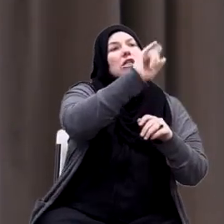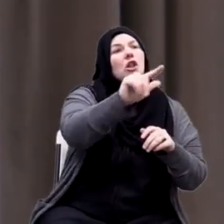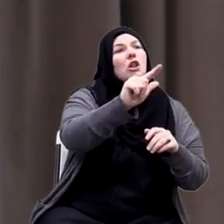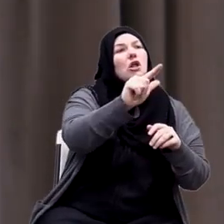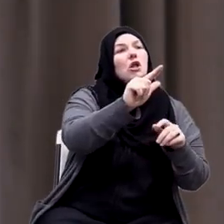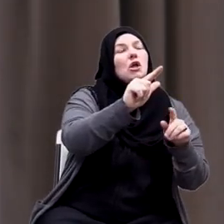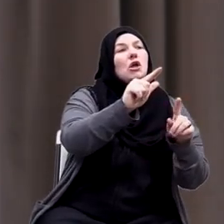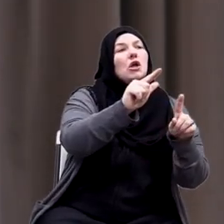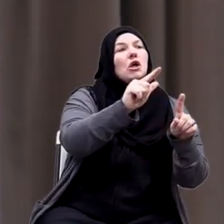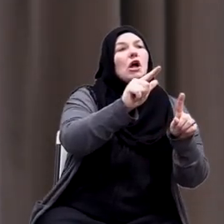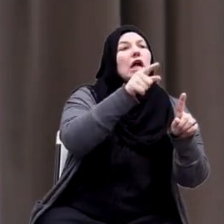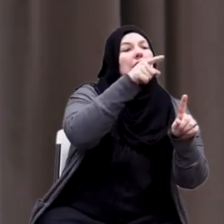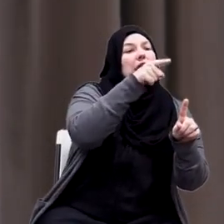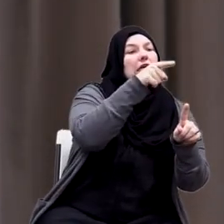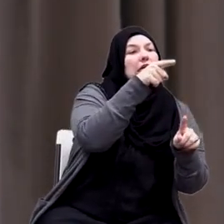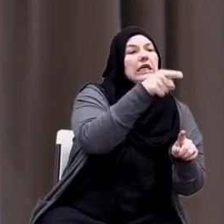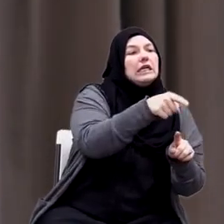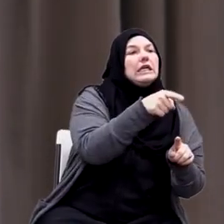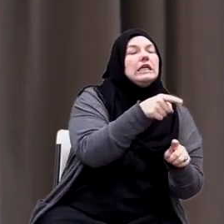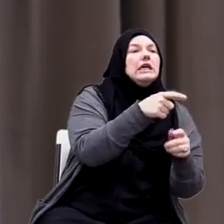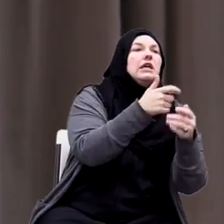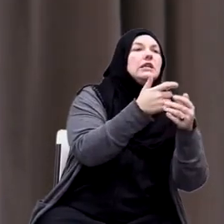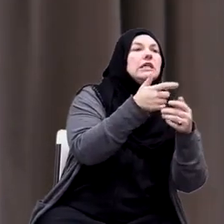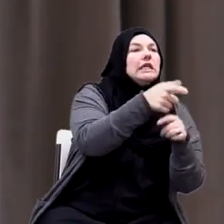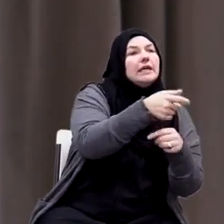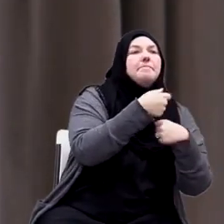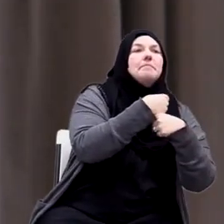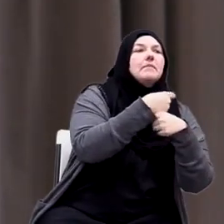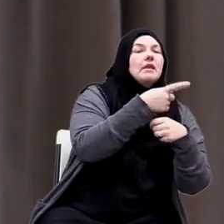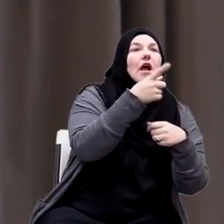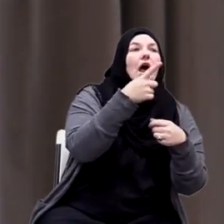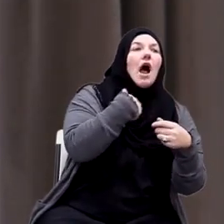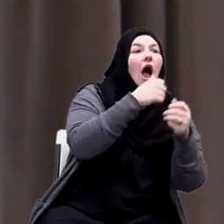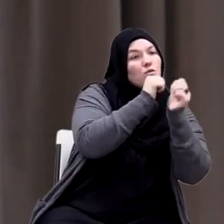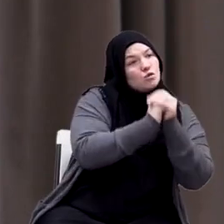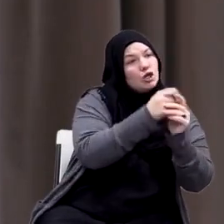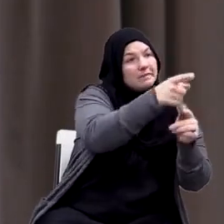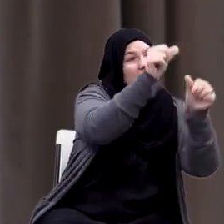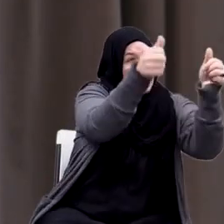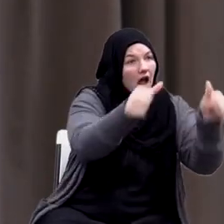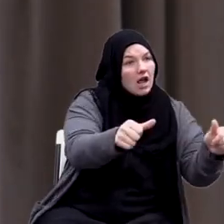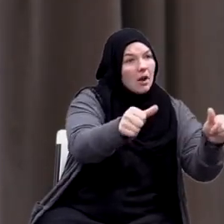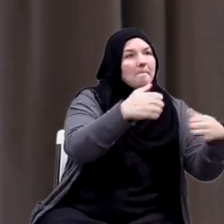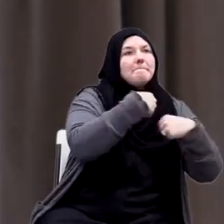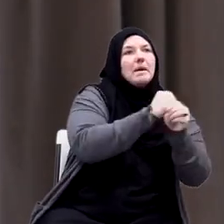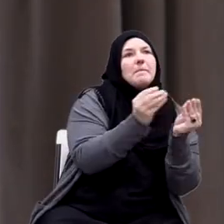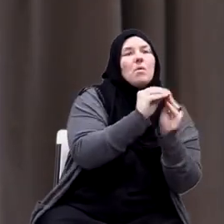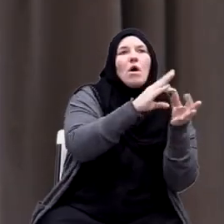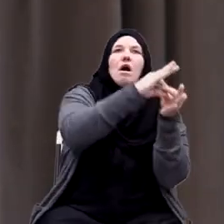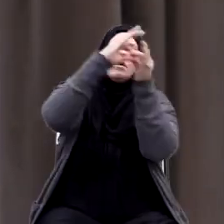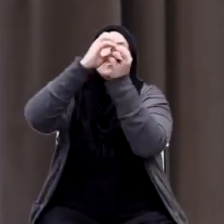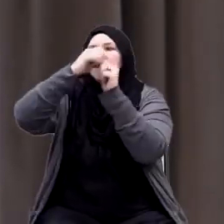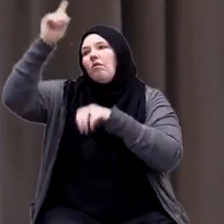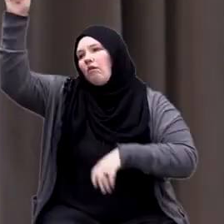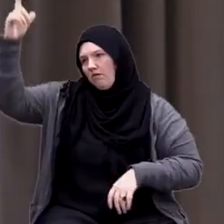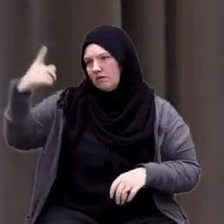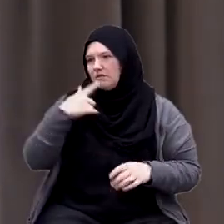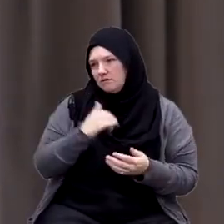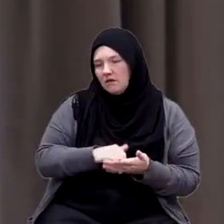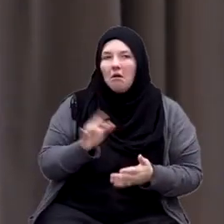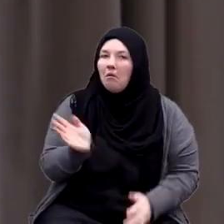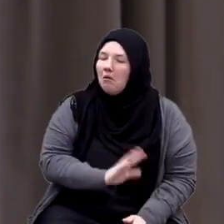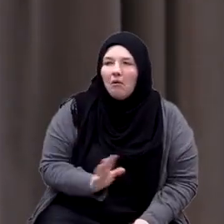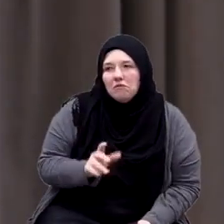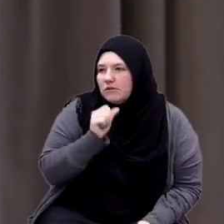also admit that Allah is the creator of heavens and earth. So recognition of Allah as a